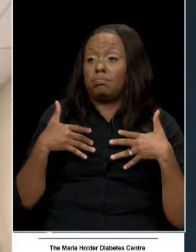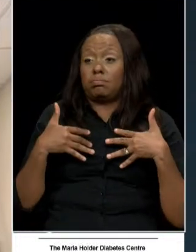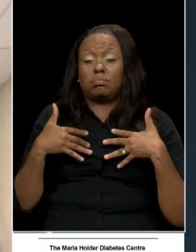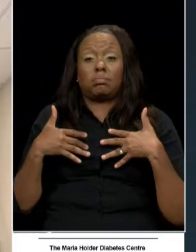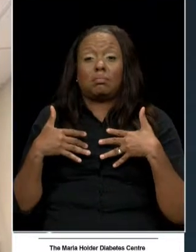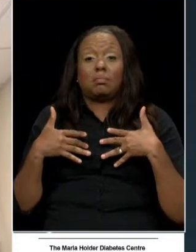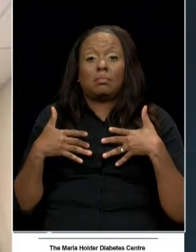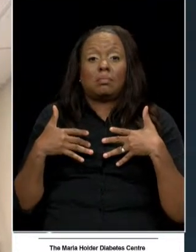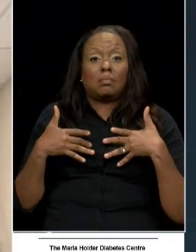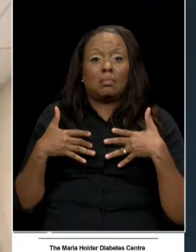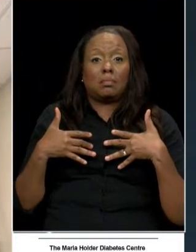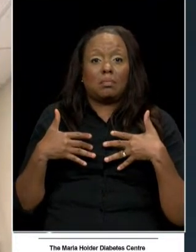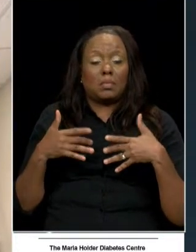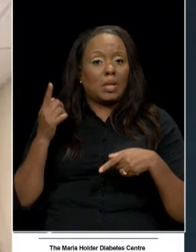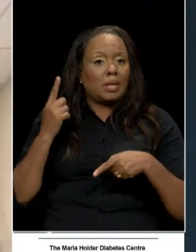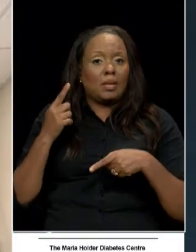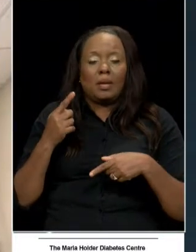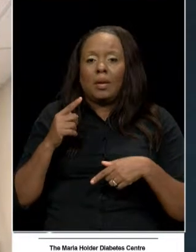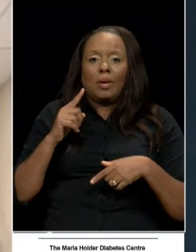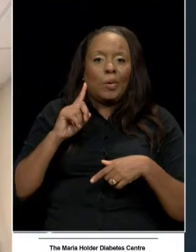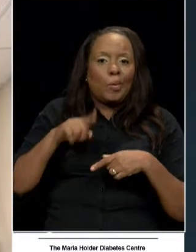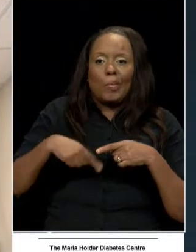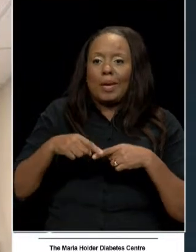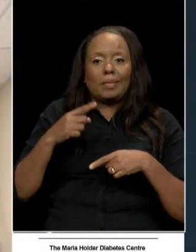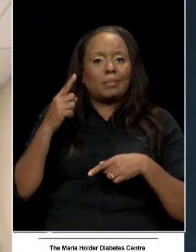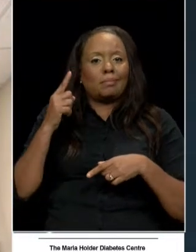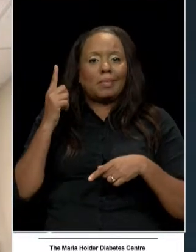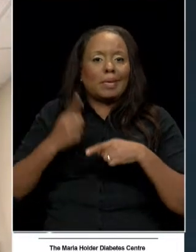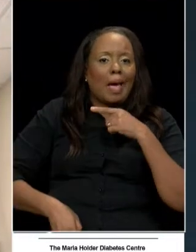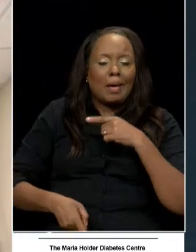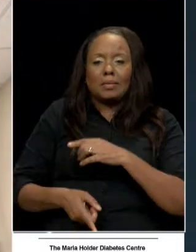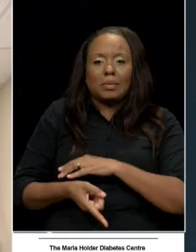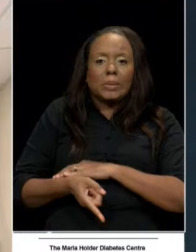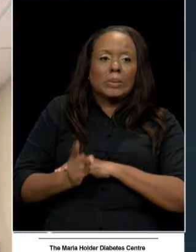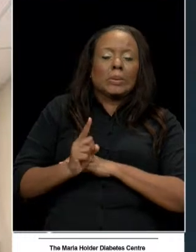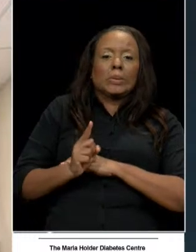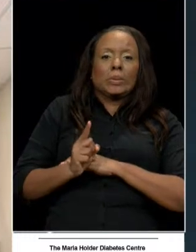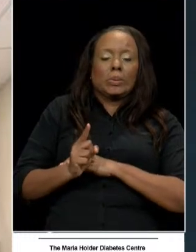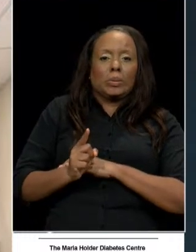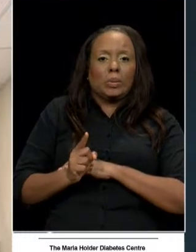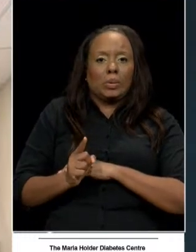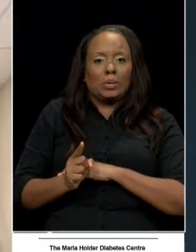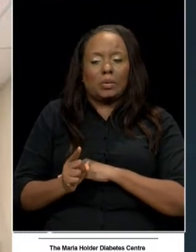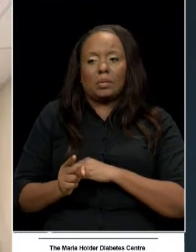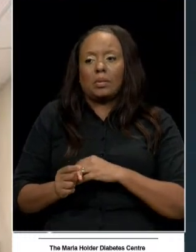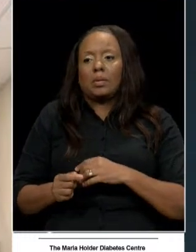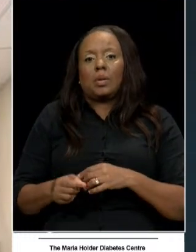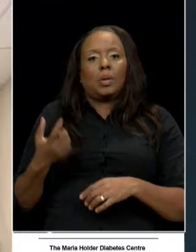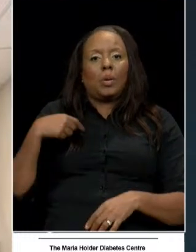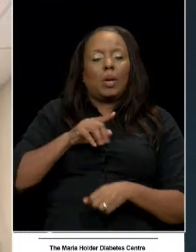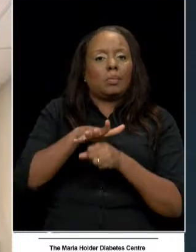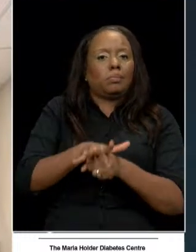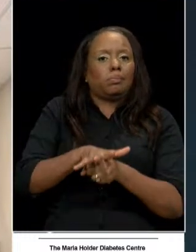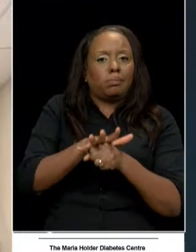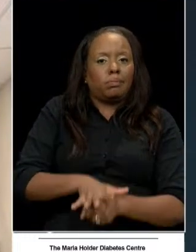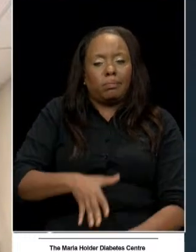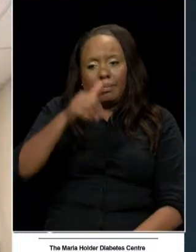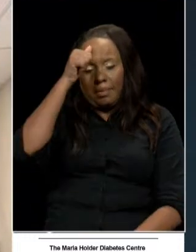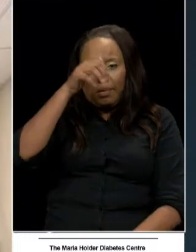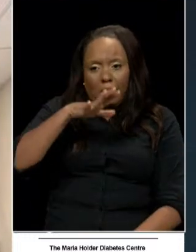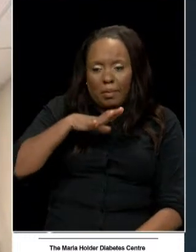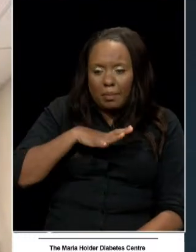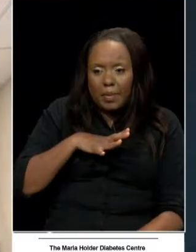having erectile dysfunction. I think generally in our Western society, there's tremendous pressure on men to perform